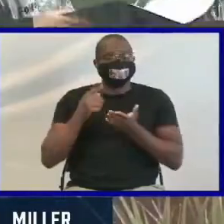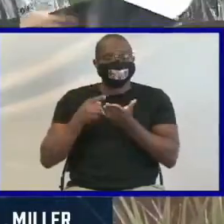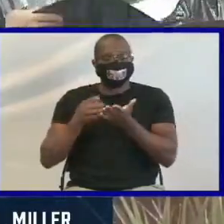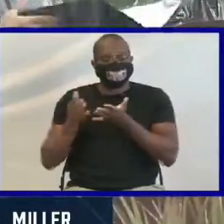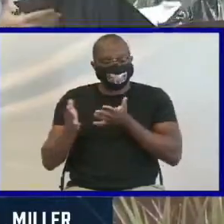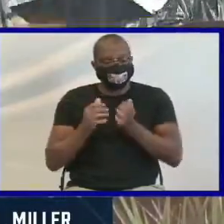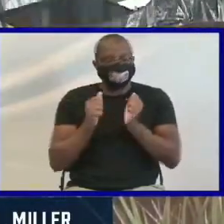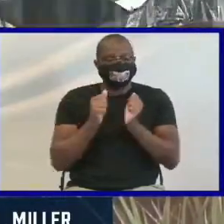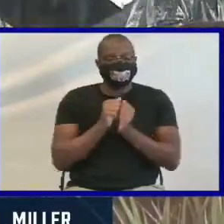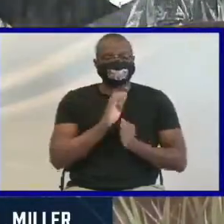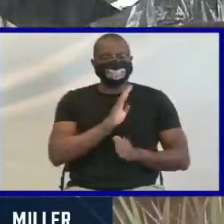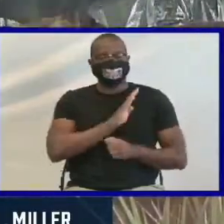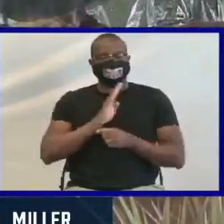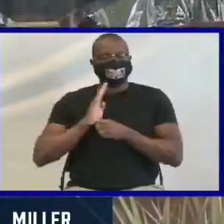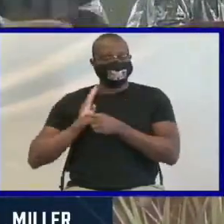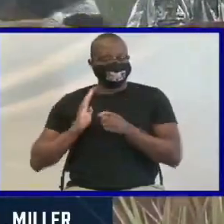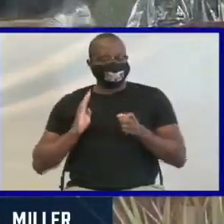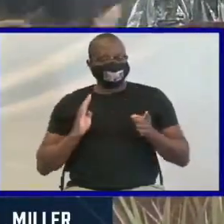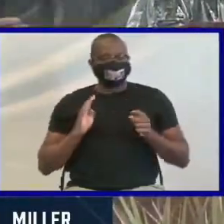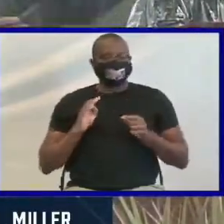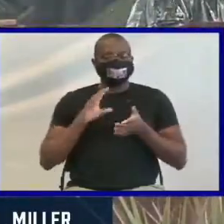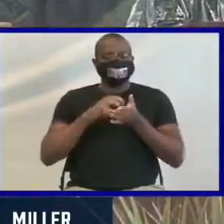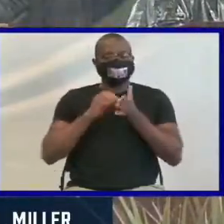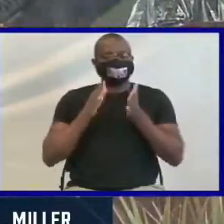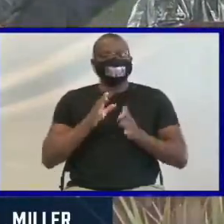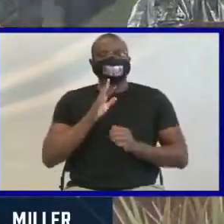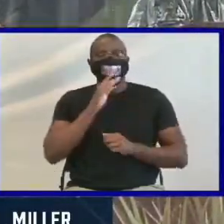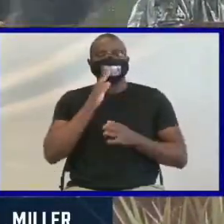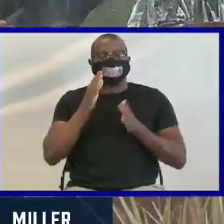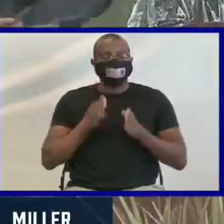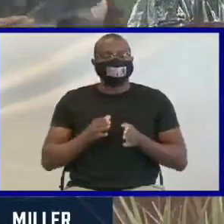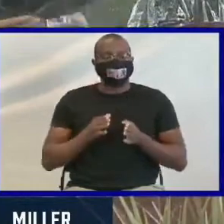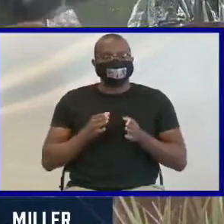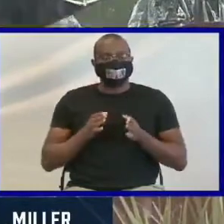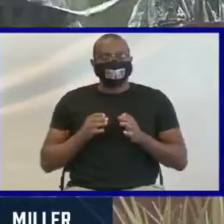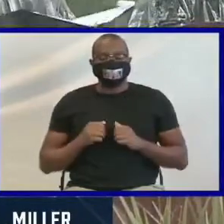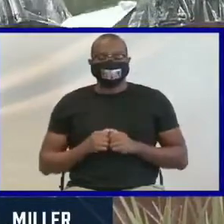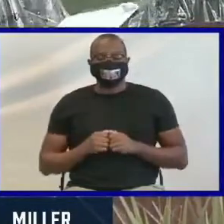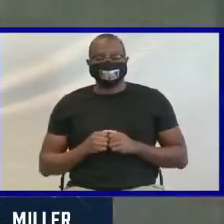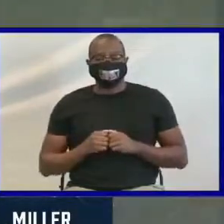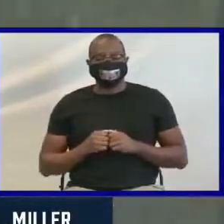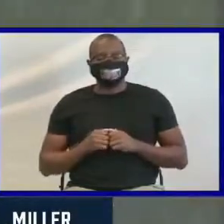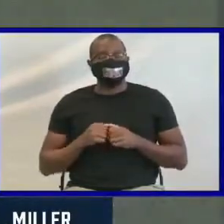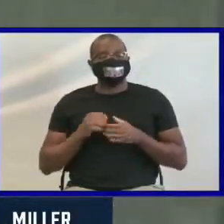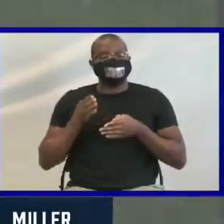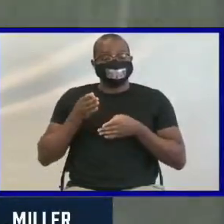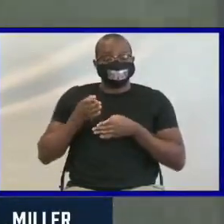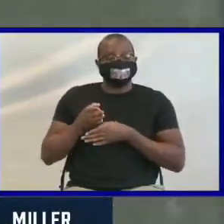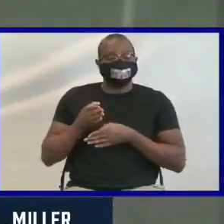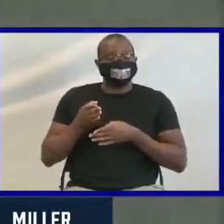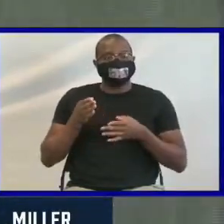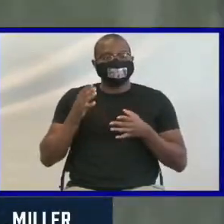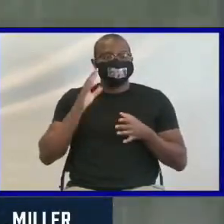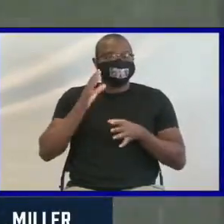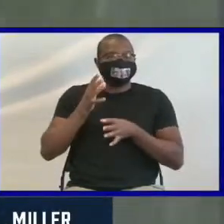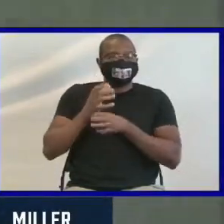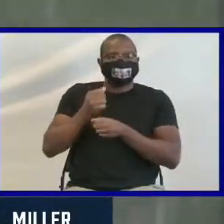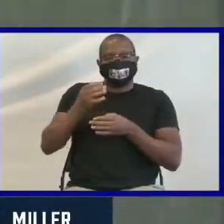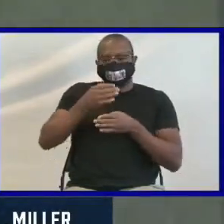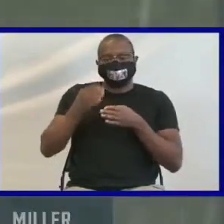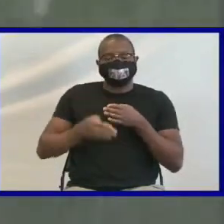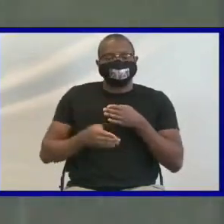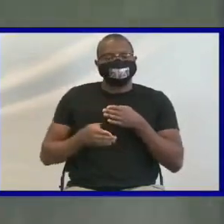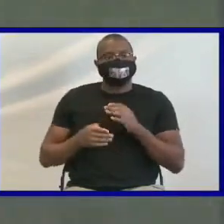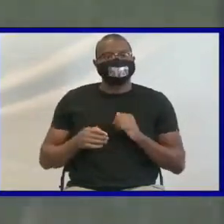trustee and from the student speaker and from the Alumni Association. And then we will conclude. We